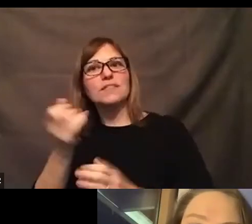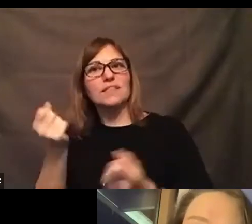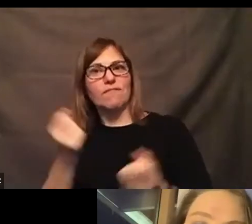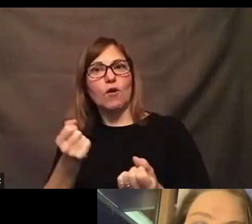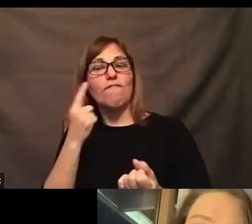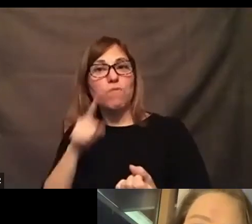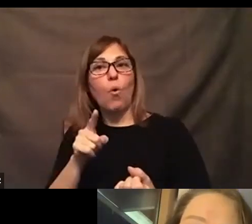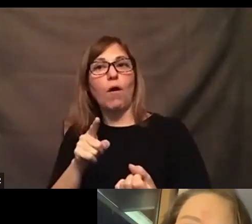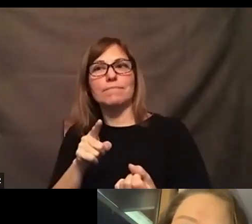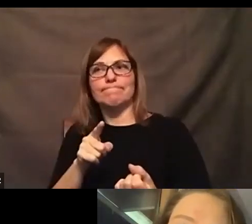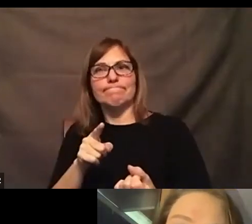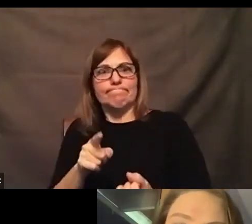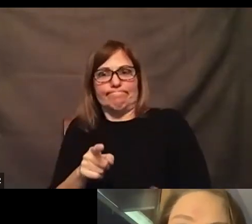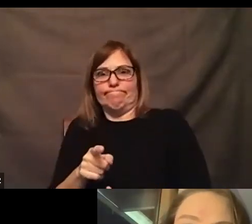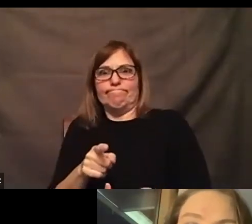actually assist this community.